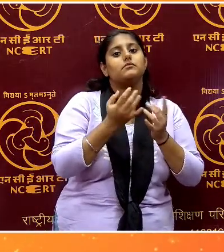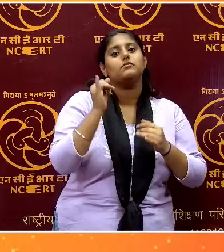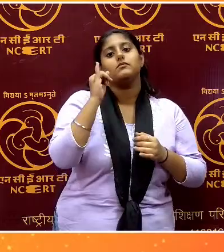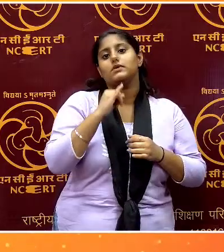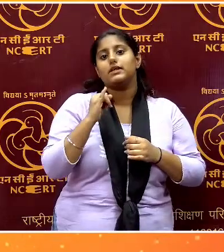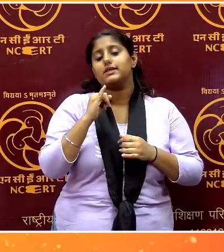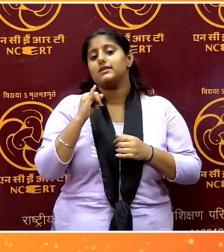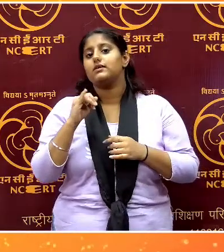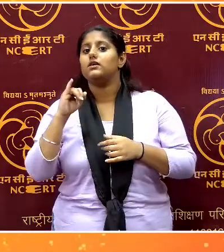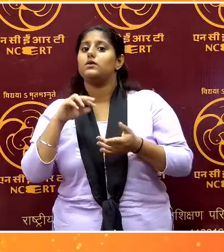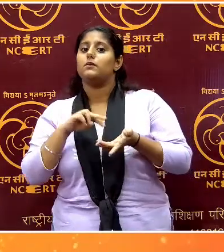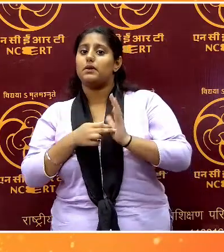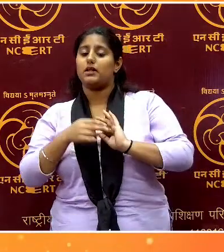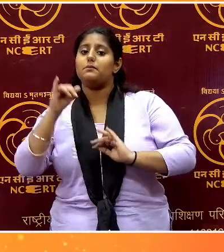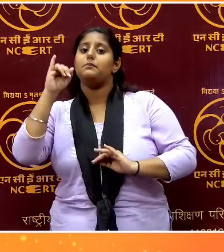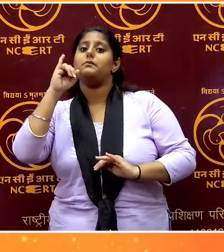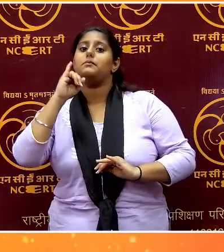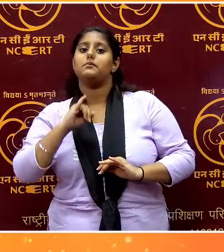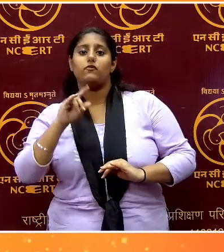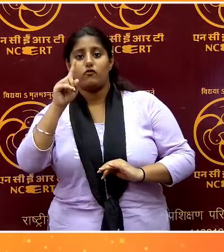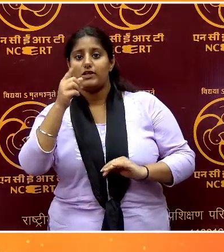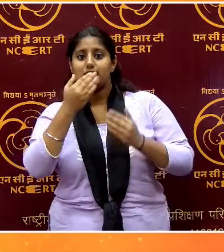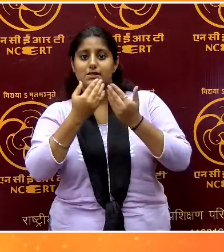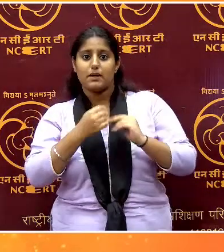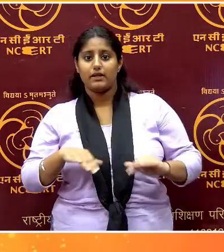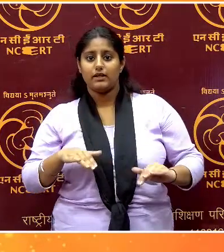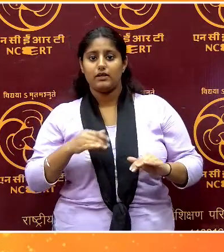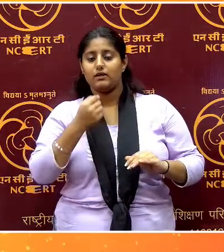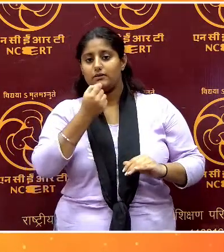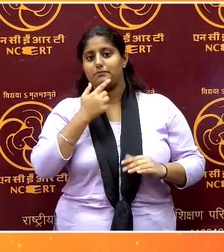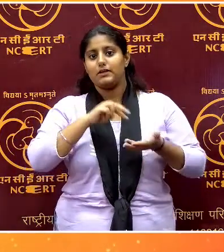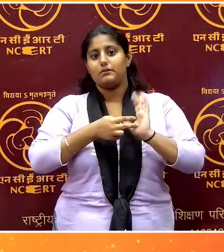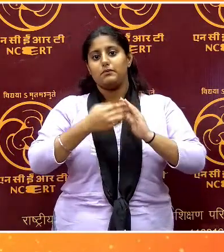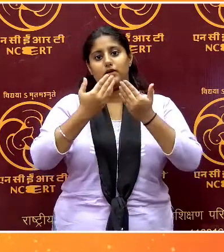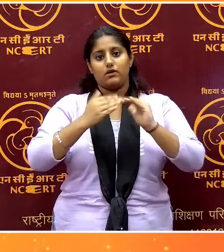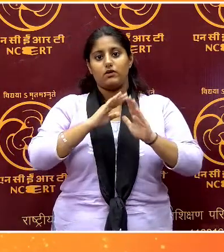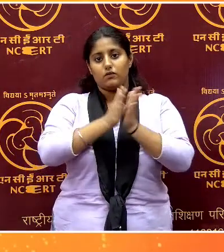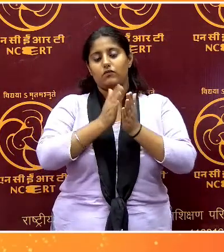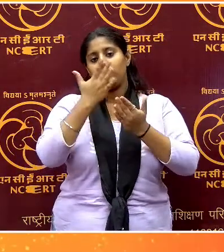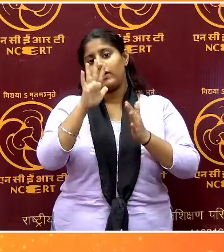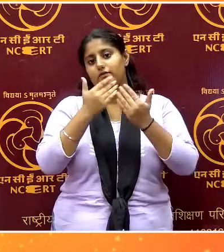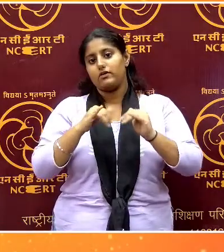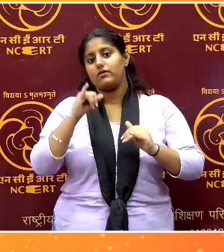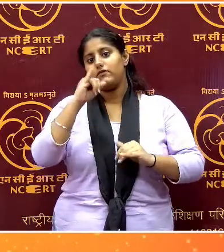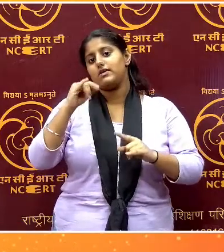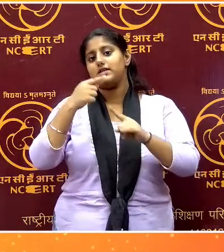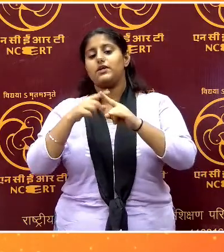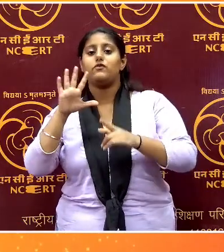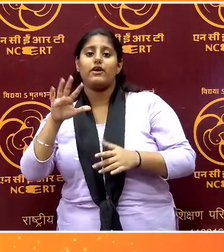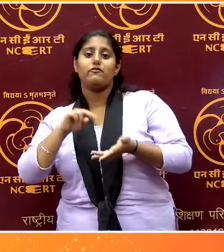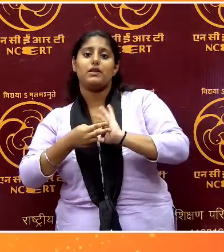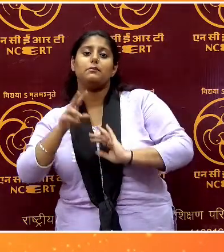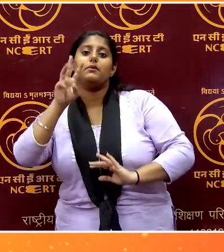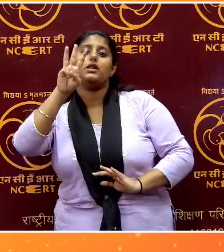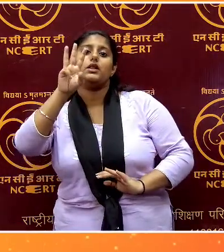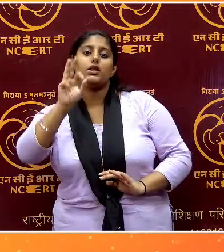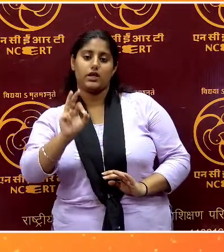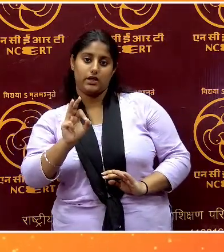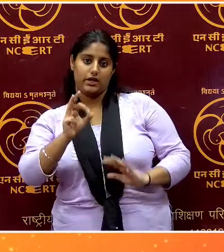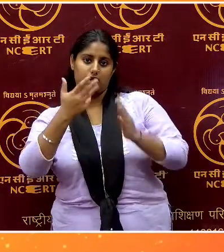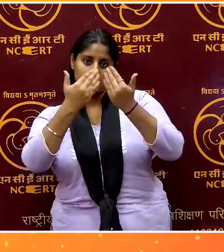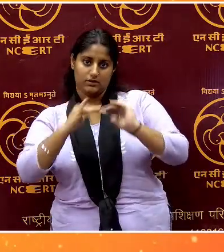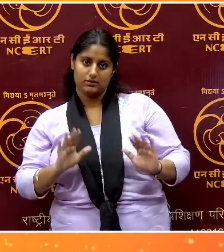6. Isn't it? So, one smiley is representing 5 students. So, 5 6 are 30. 30. Is it the data